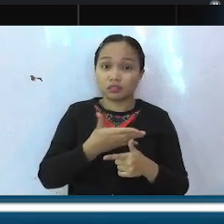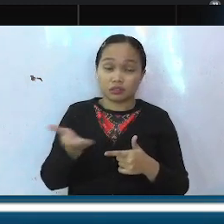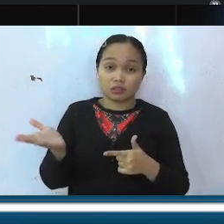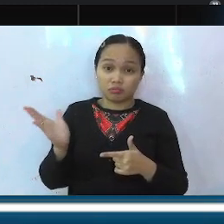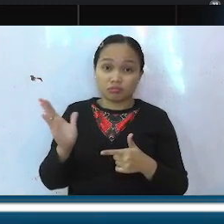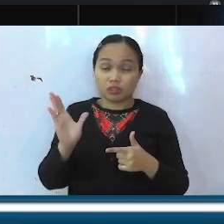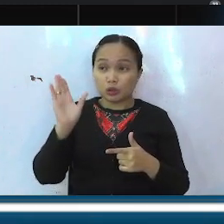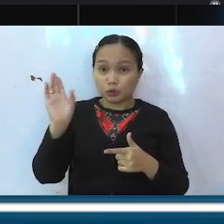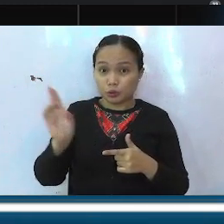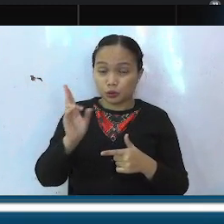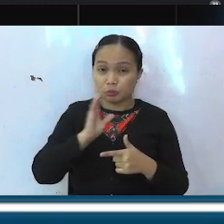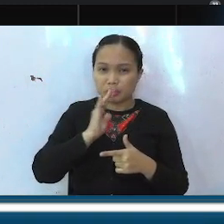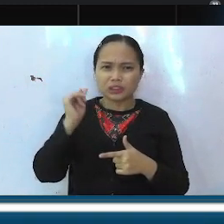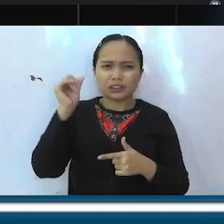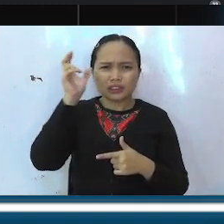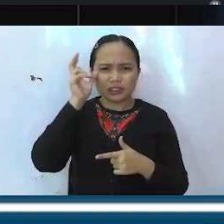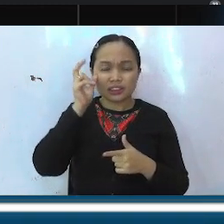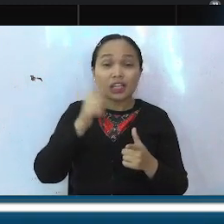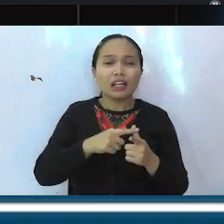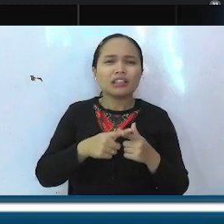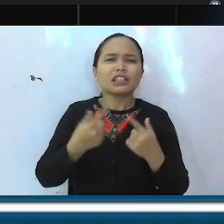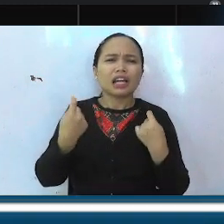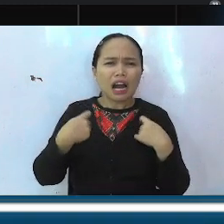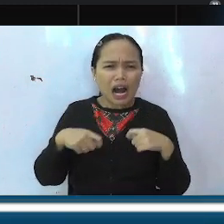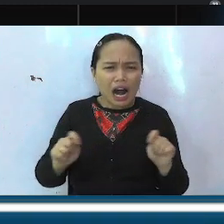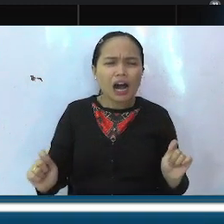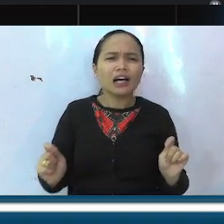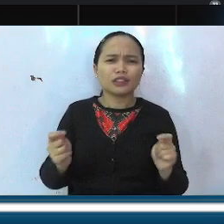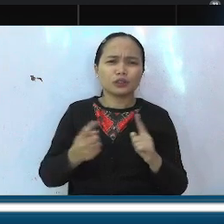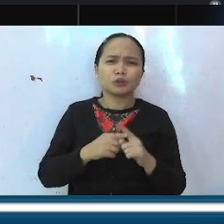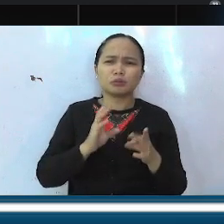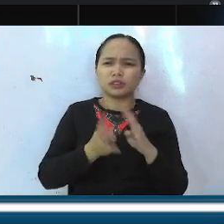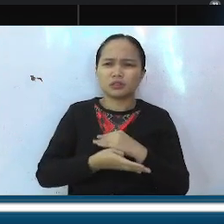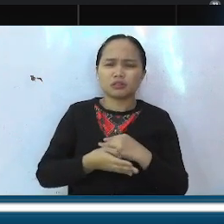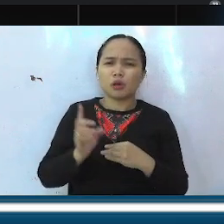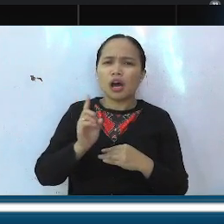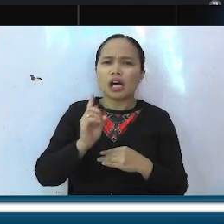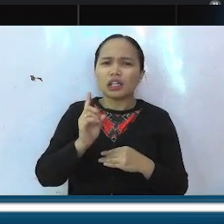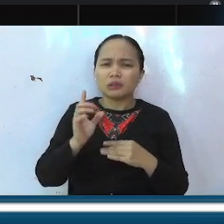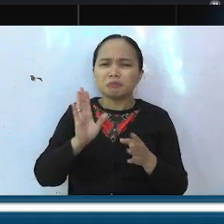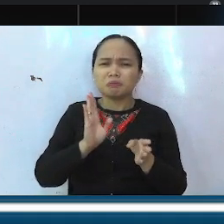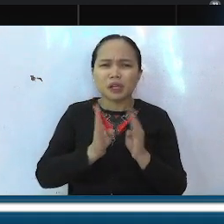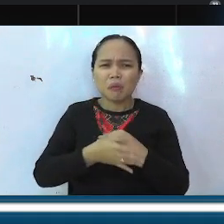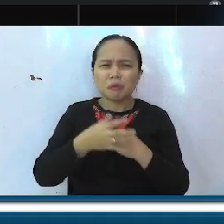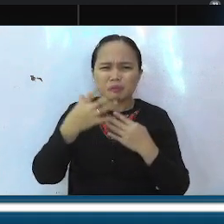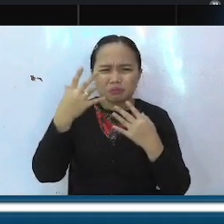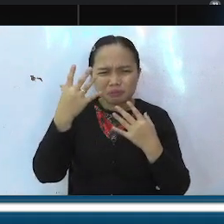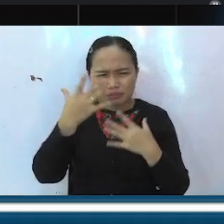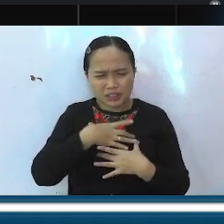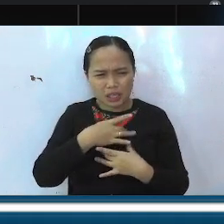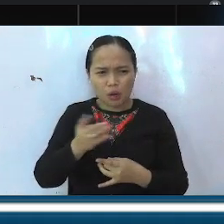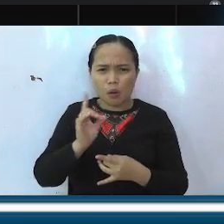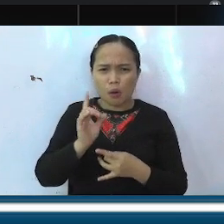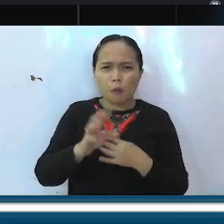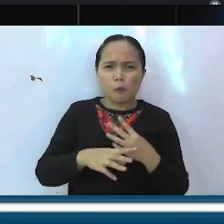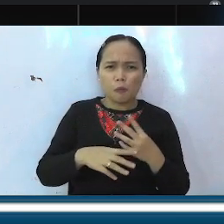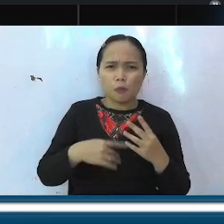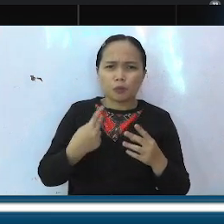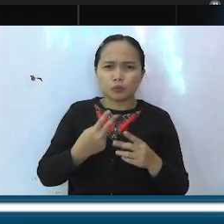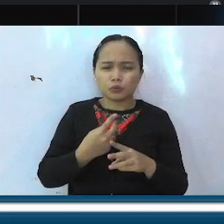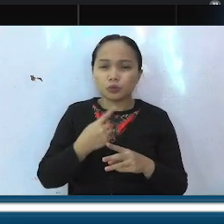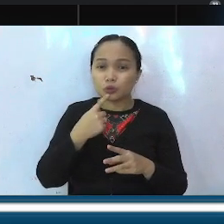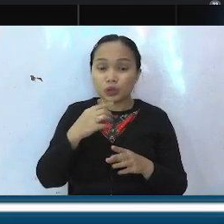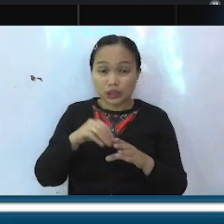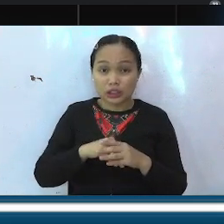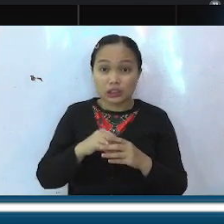world. Try on being more curious with what's with the word. Oh man. All right. Yes. Have you ever tried to be curious what's in the